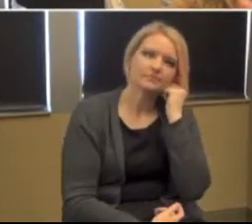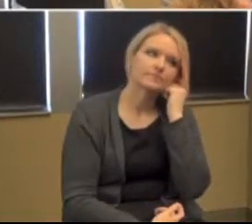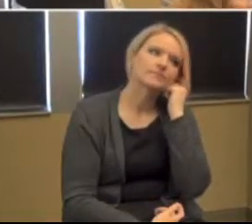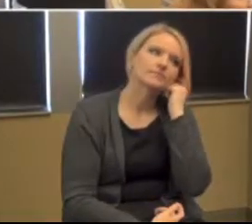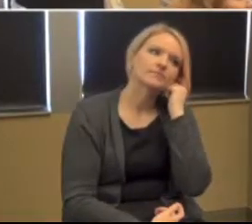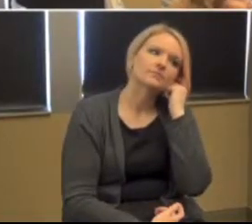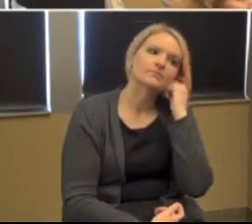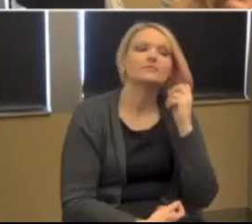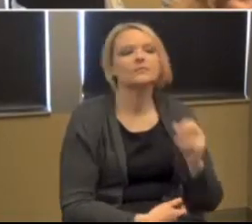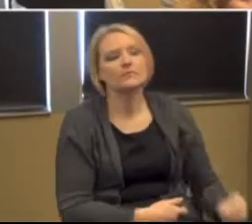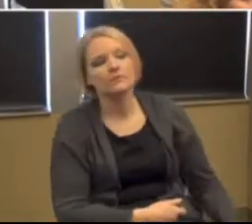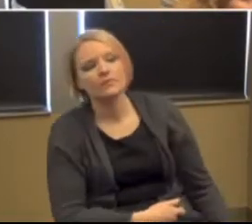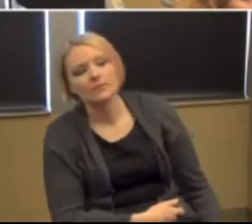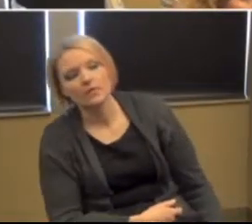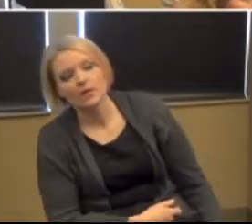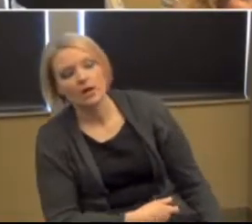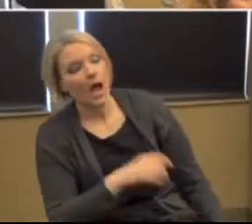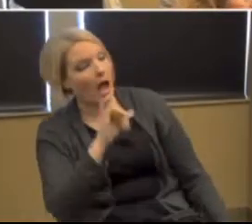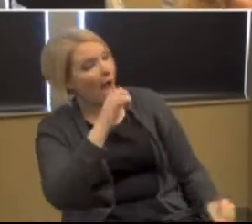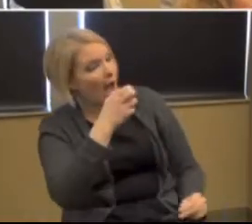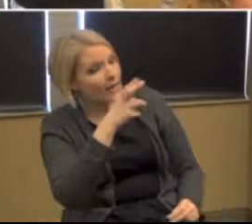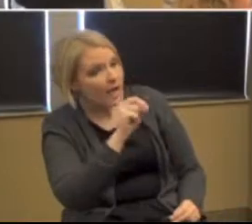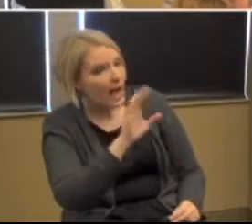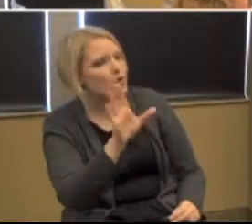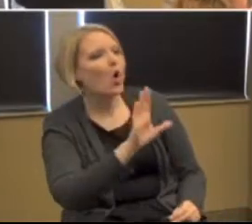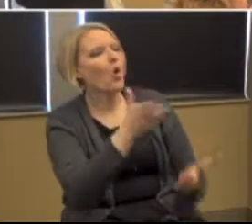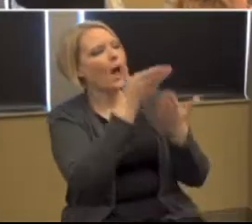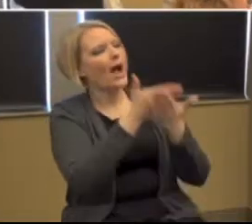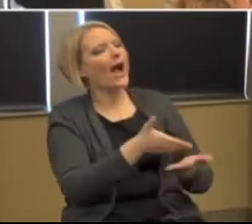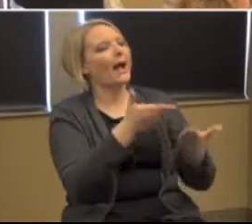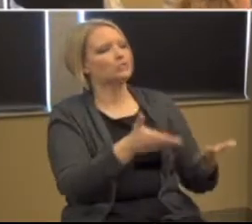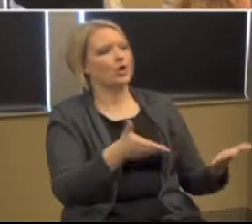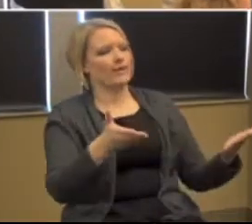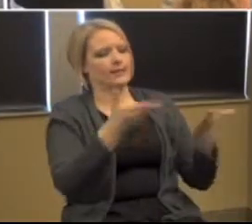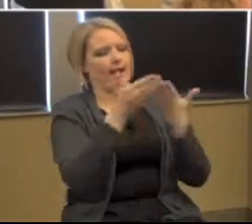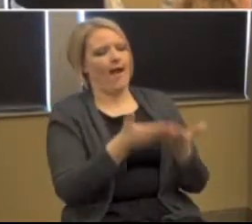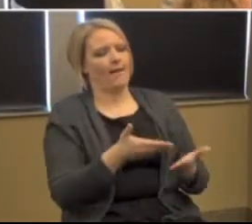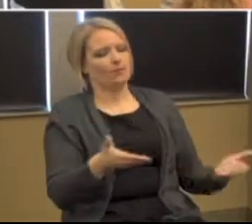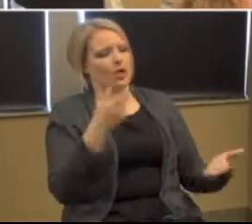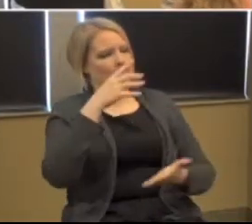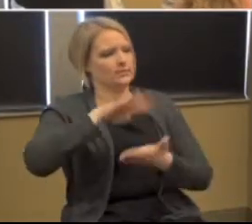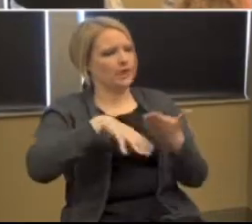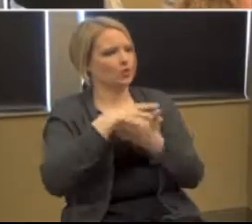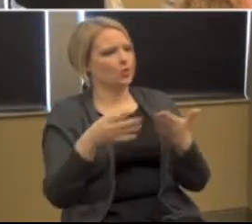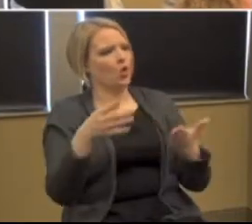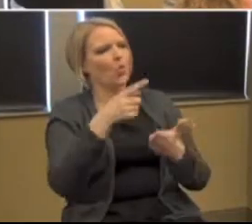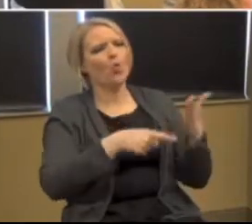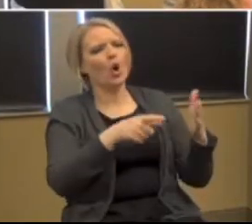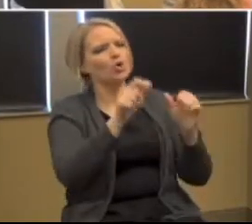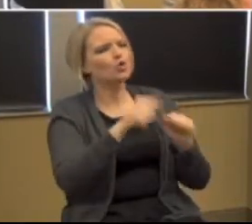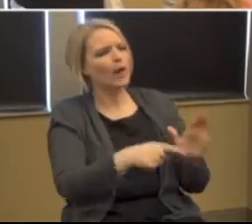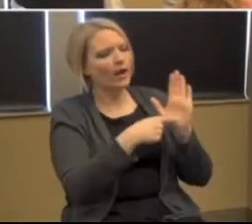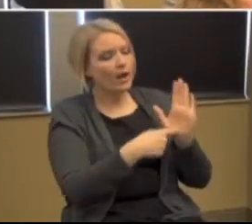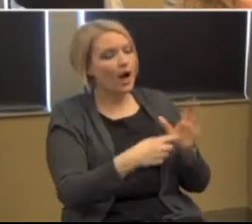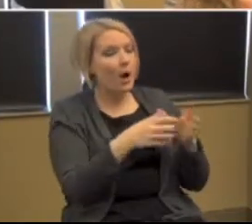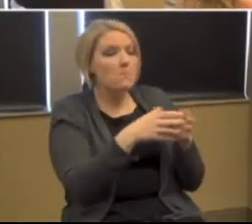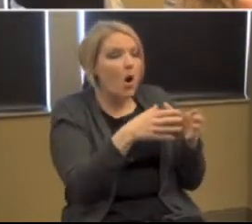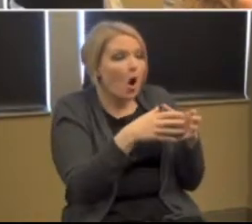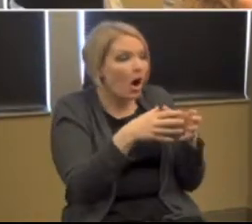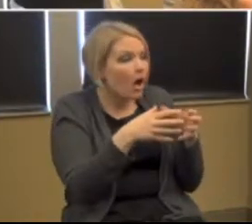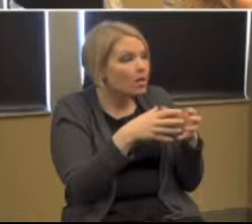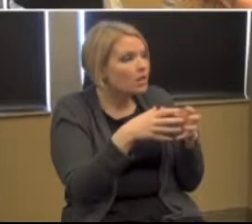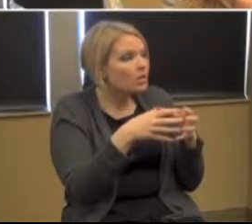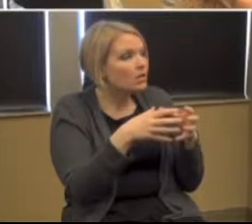I'm sorry? Oh, is this like the icon or what you're No, An like object. for an object schedule. What do you think like a ball